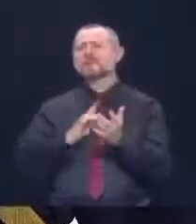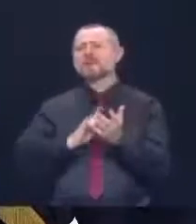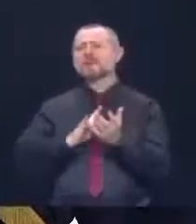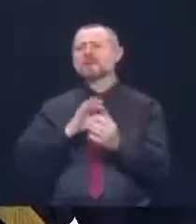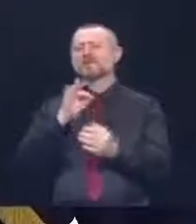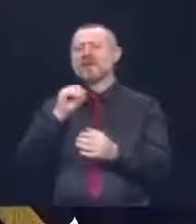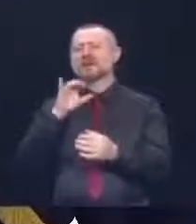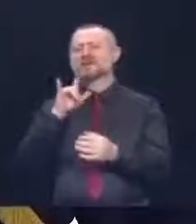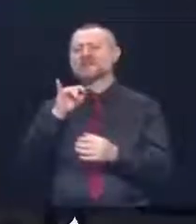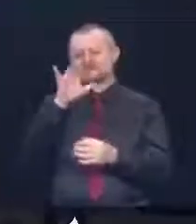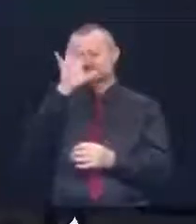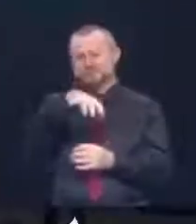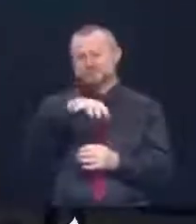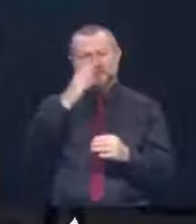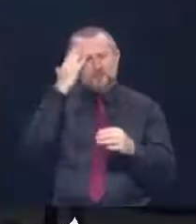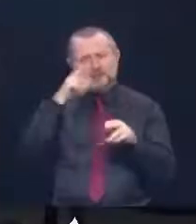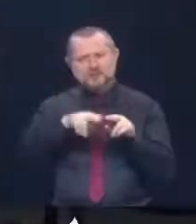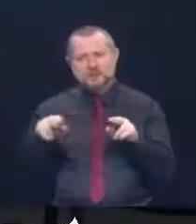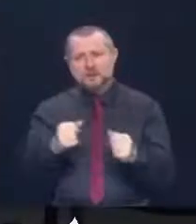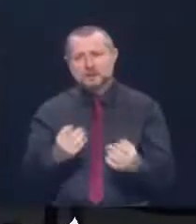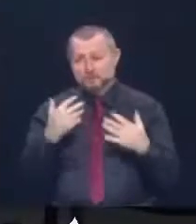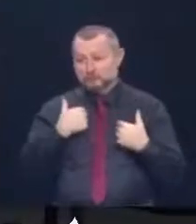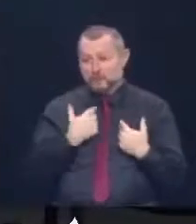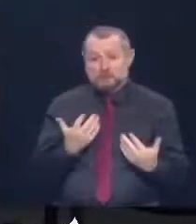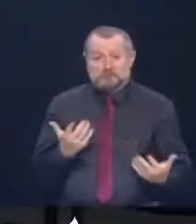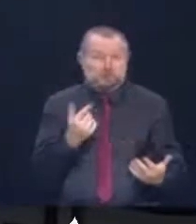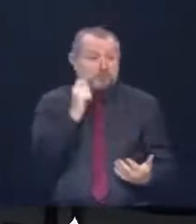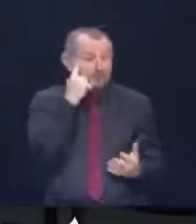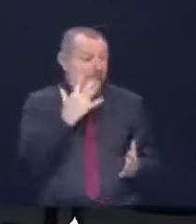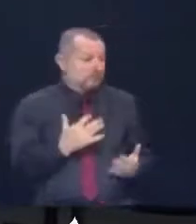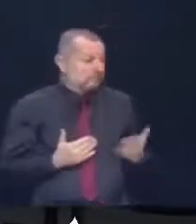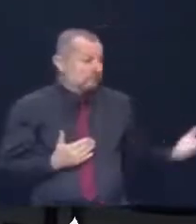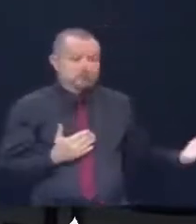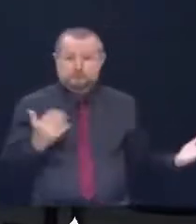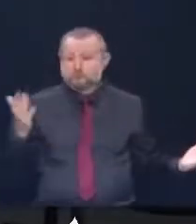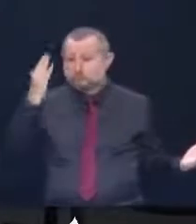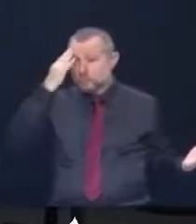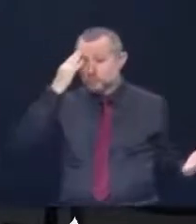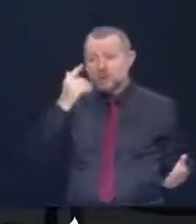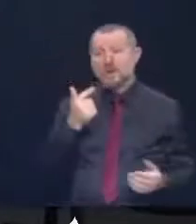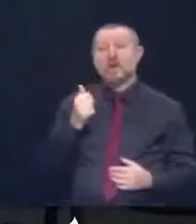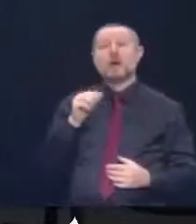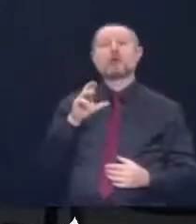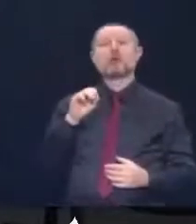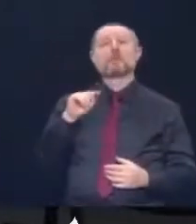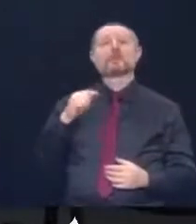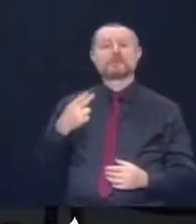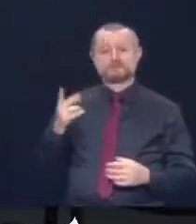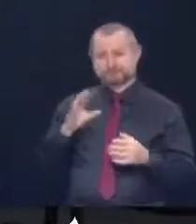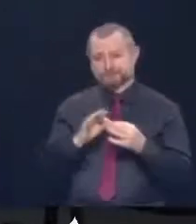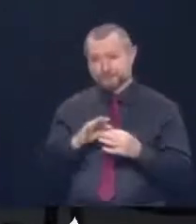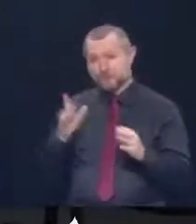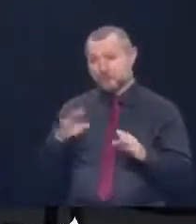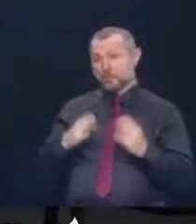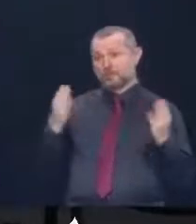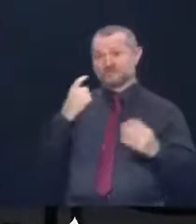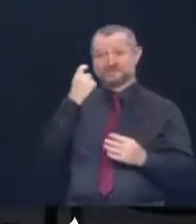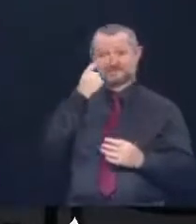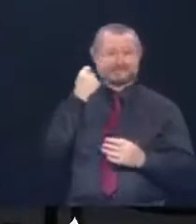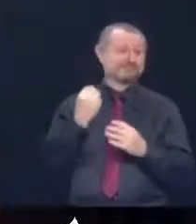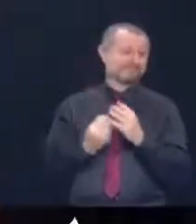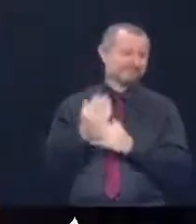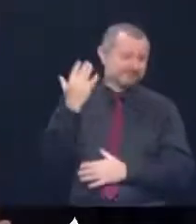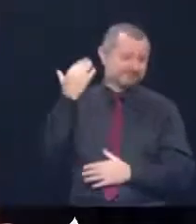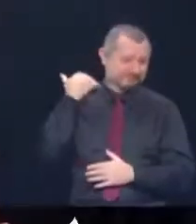knows? Gareth, Rob? This was a facility that we had actually was open in the spring. It's right next to the Staten Island